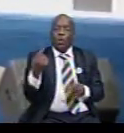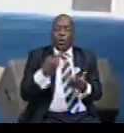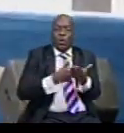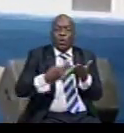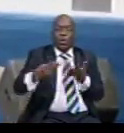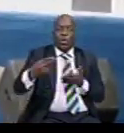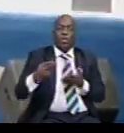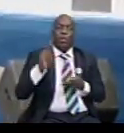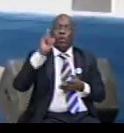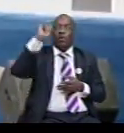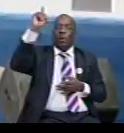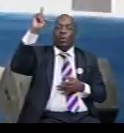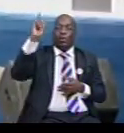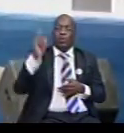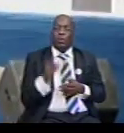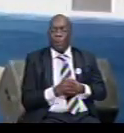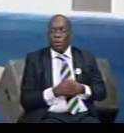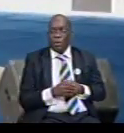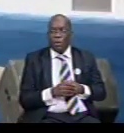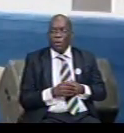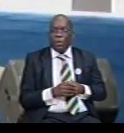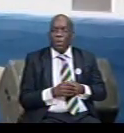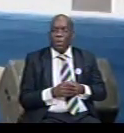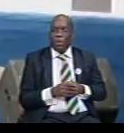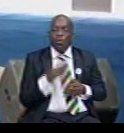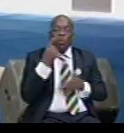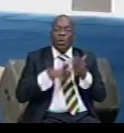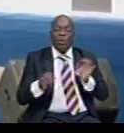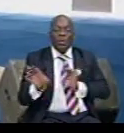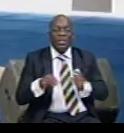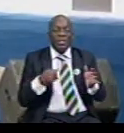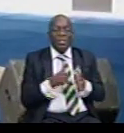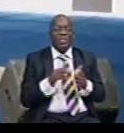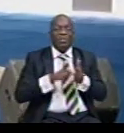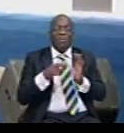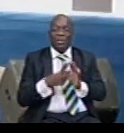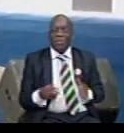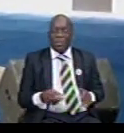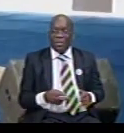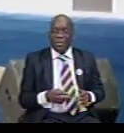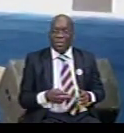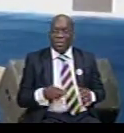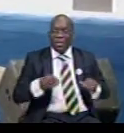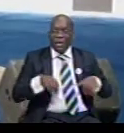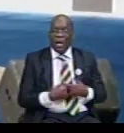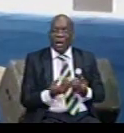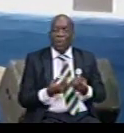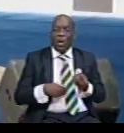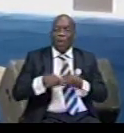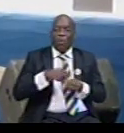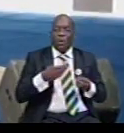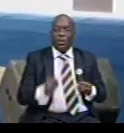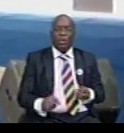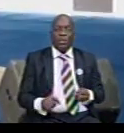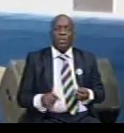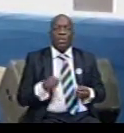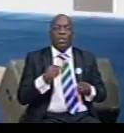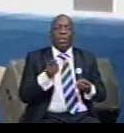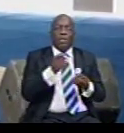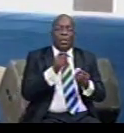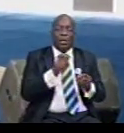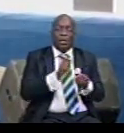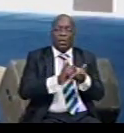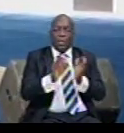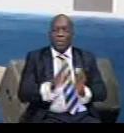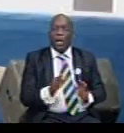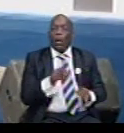the heroes? We don't have faith in them. How about the philosophers? How about the authors? How about the writers? How about the